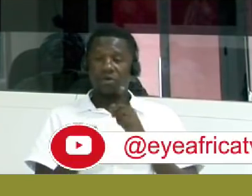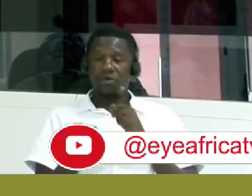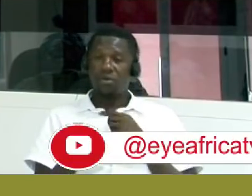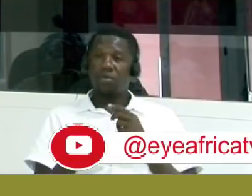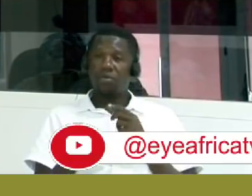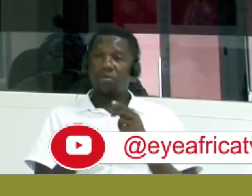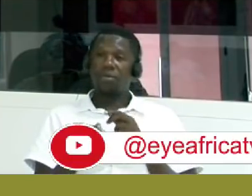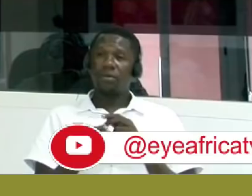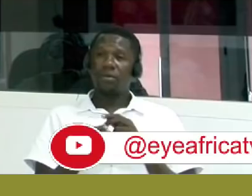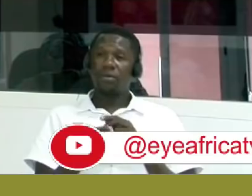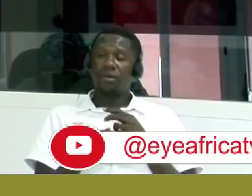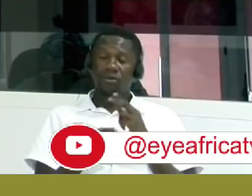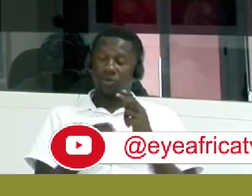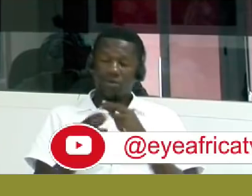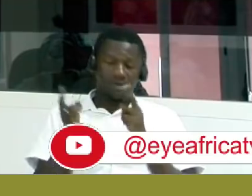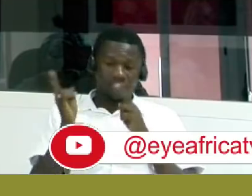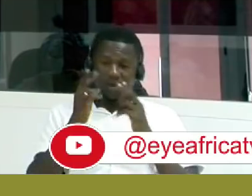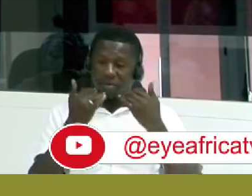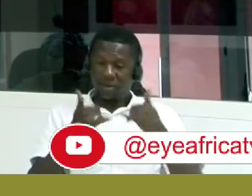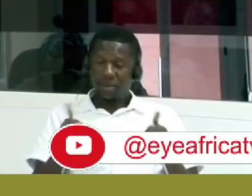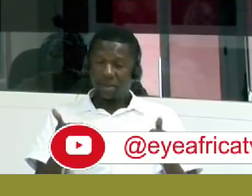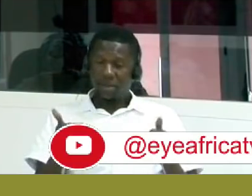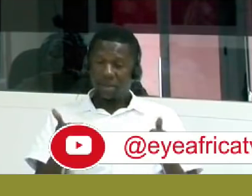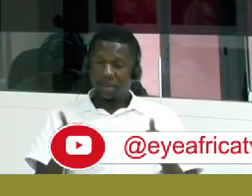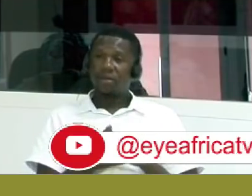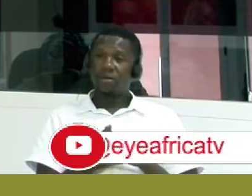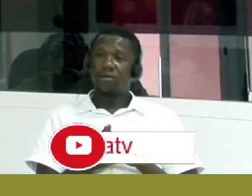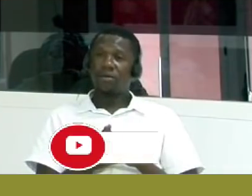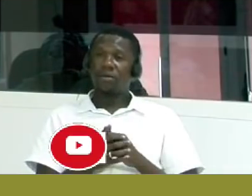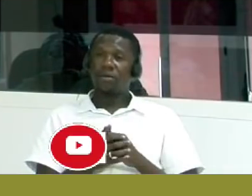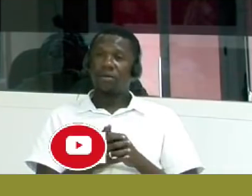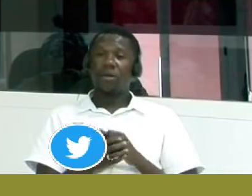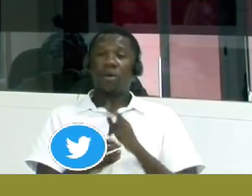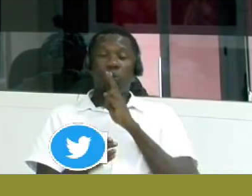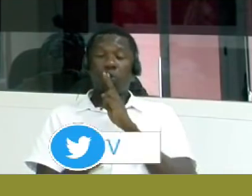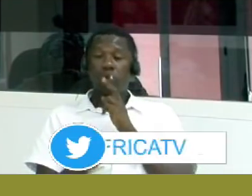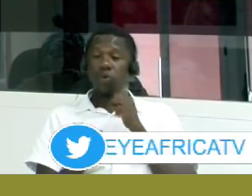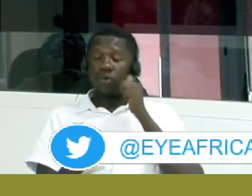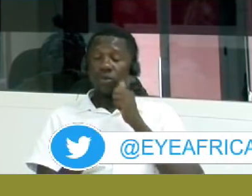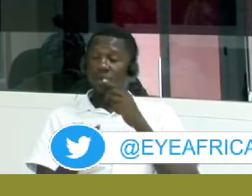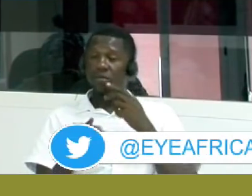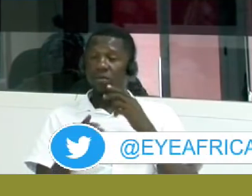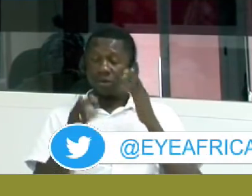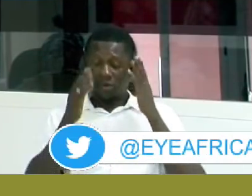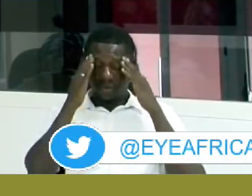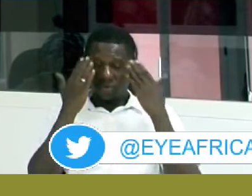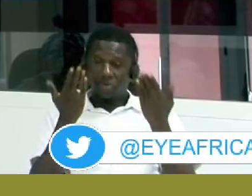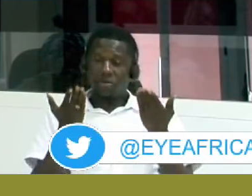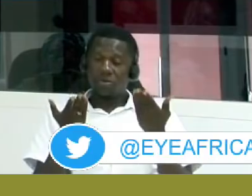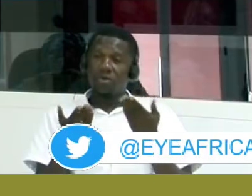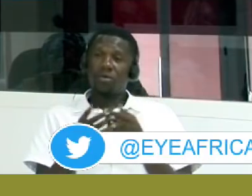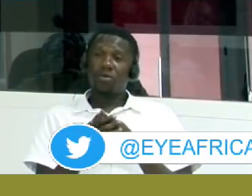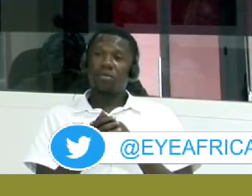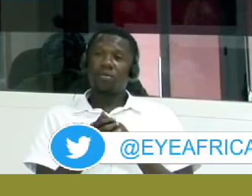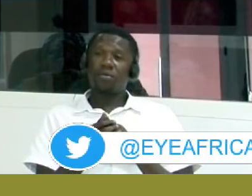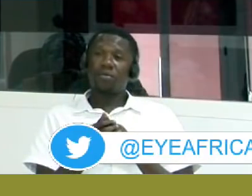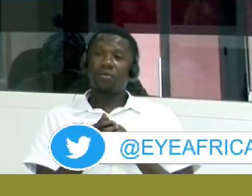missing. Shells were picked up. But who used them? Who expelled them? But did you... I should not be guessing,